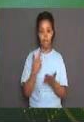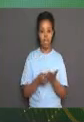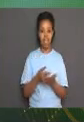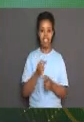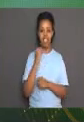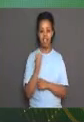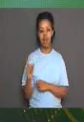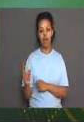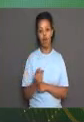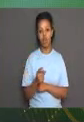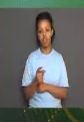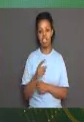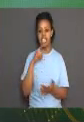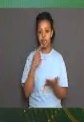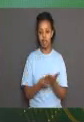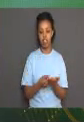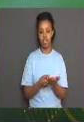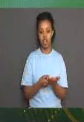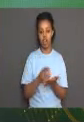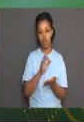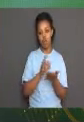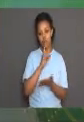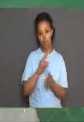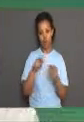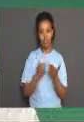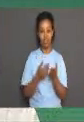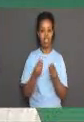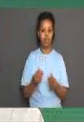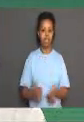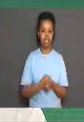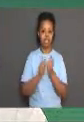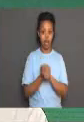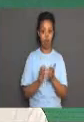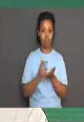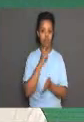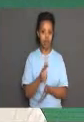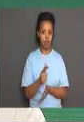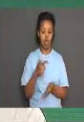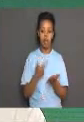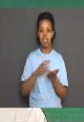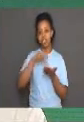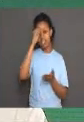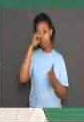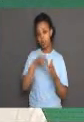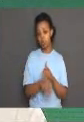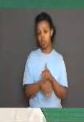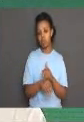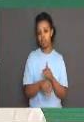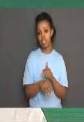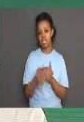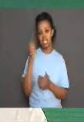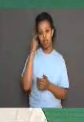strongest forms of evidence for evolution. Within this study, it is